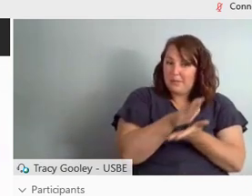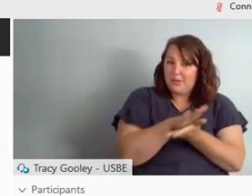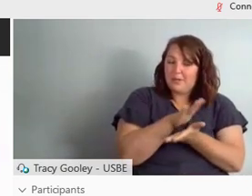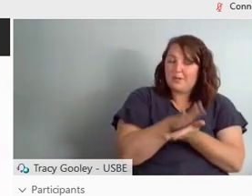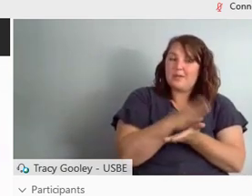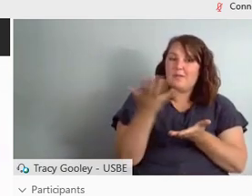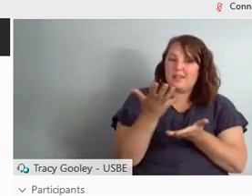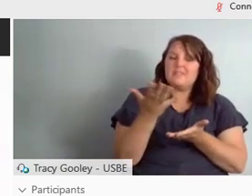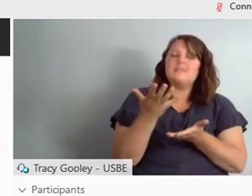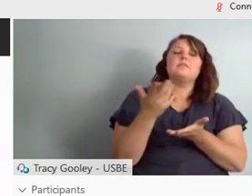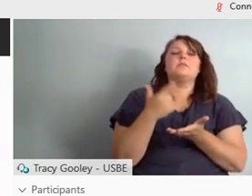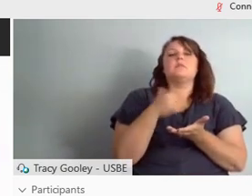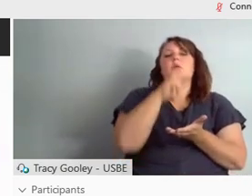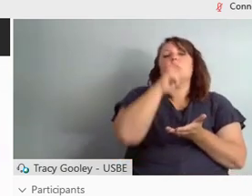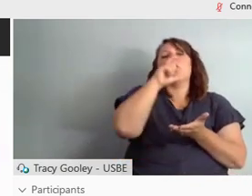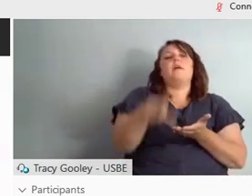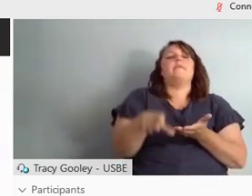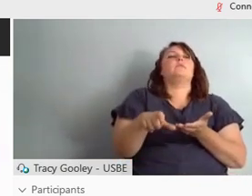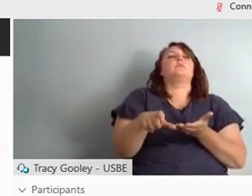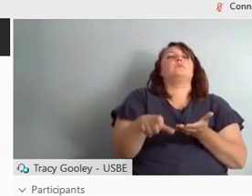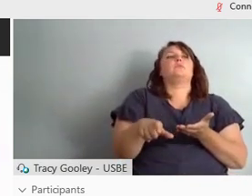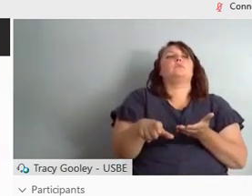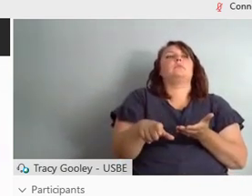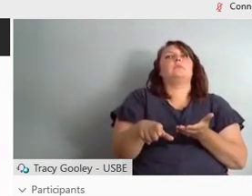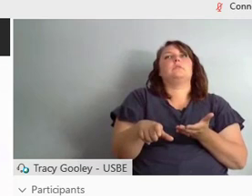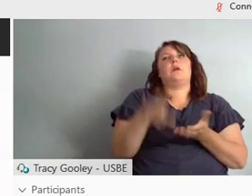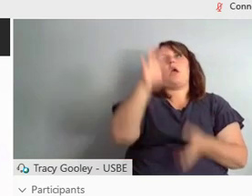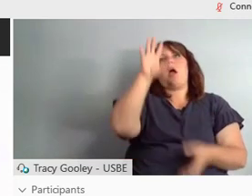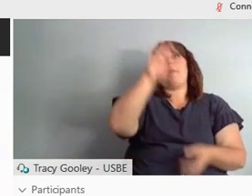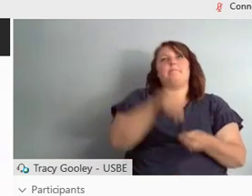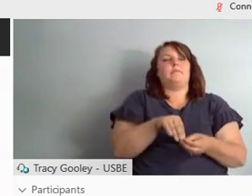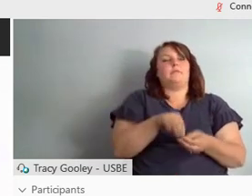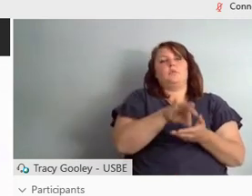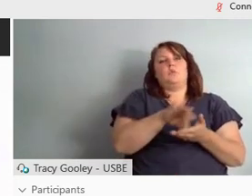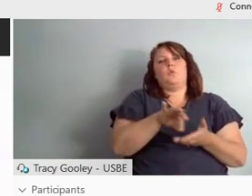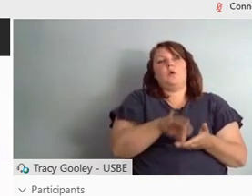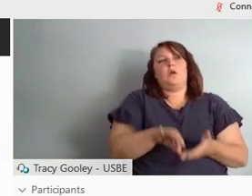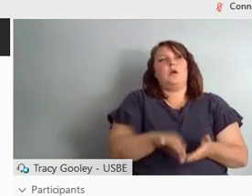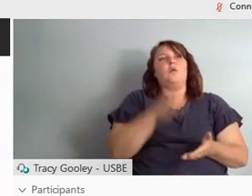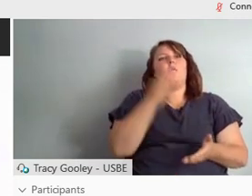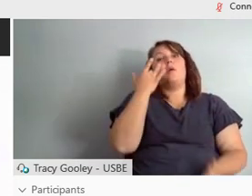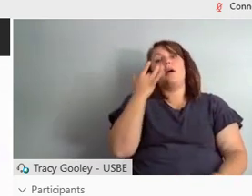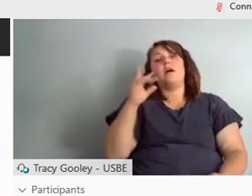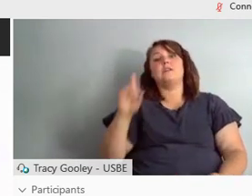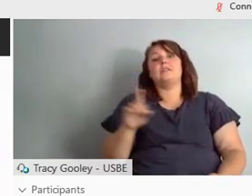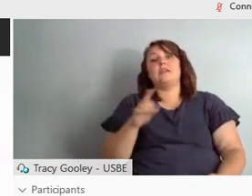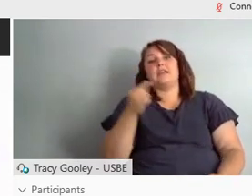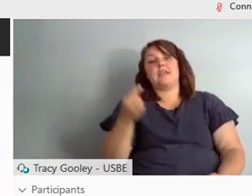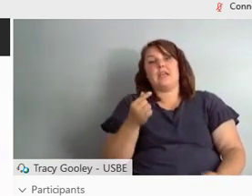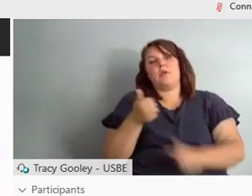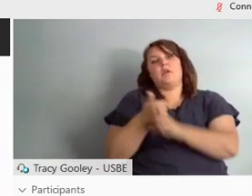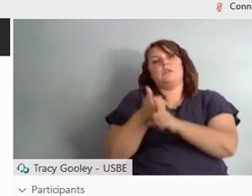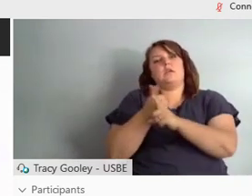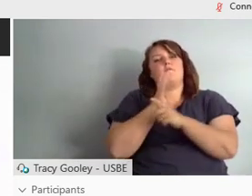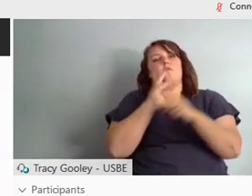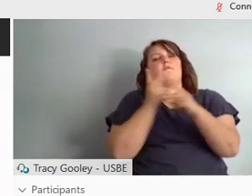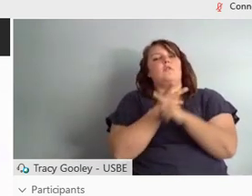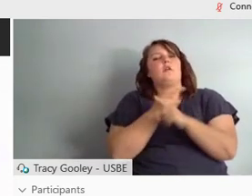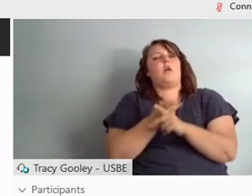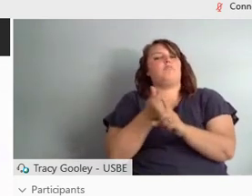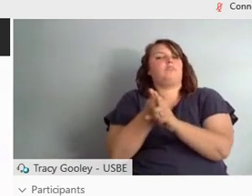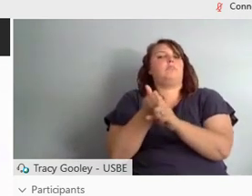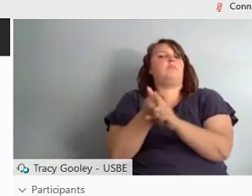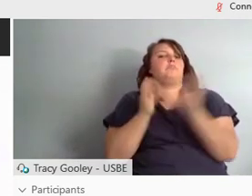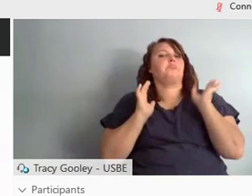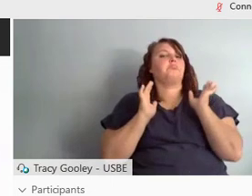is you don't have to necessarily tally up the scores because the Data Gateway will automatically calculate